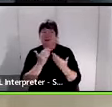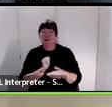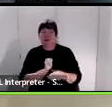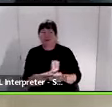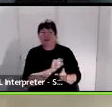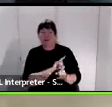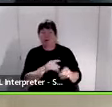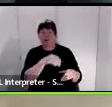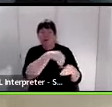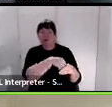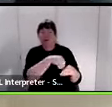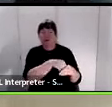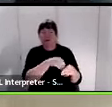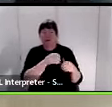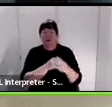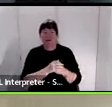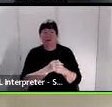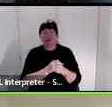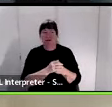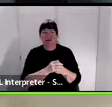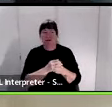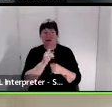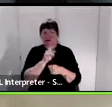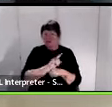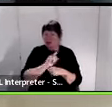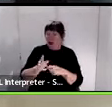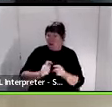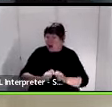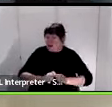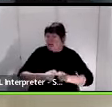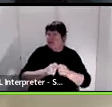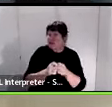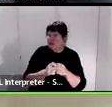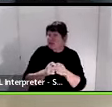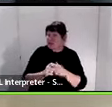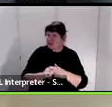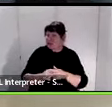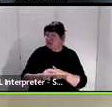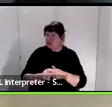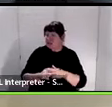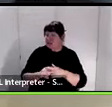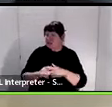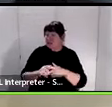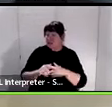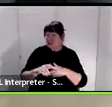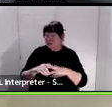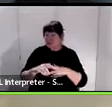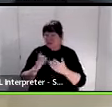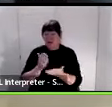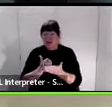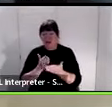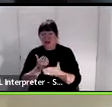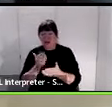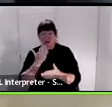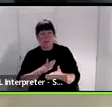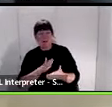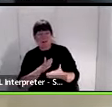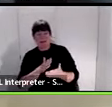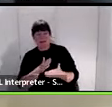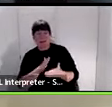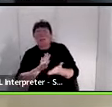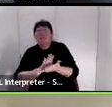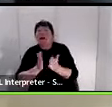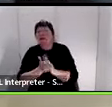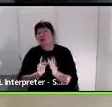engineering oriented. What they want to see is some clear standards they can refer to. So they're just looking for something quite